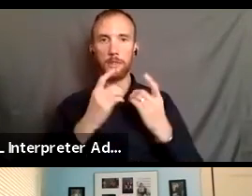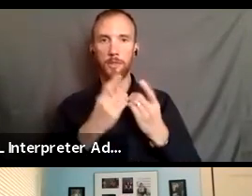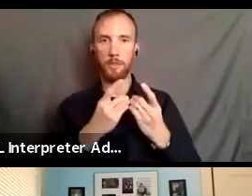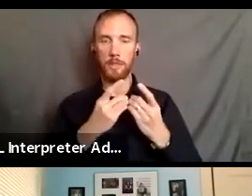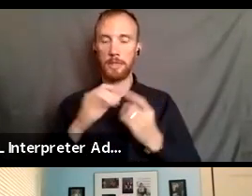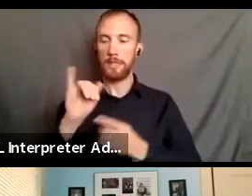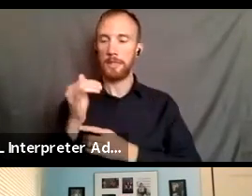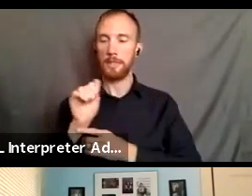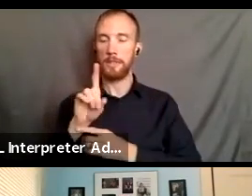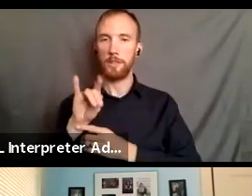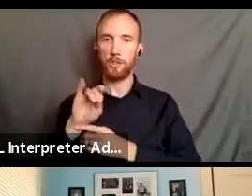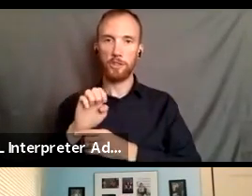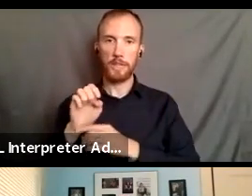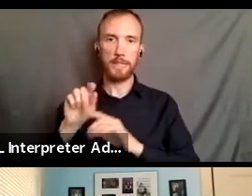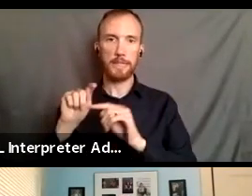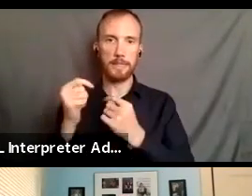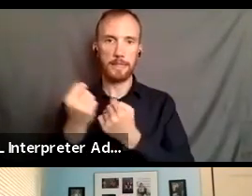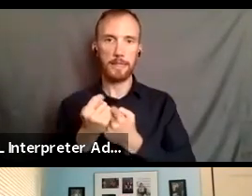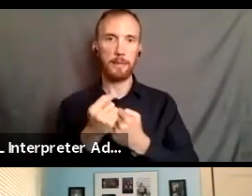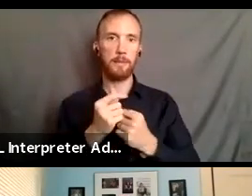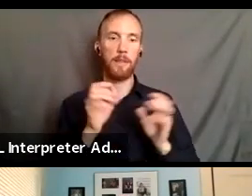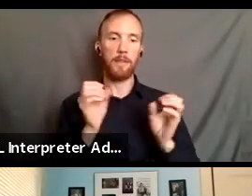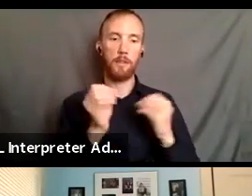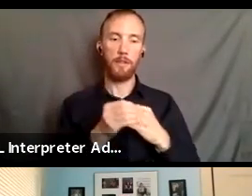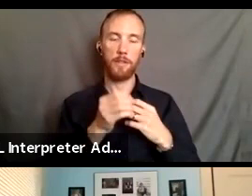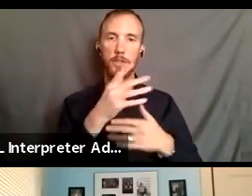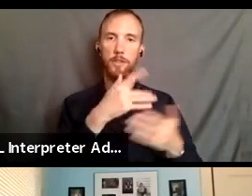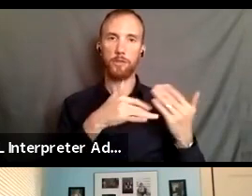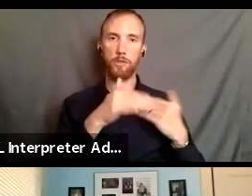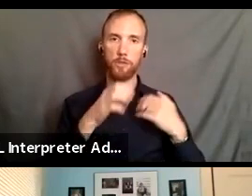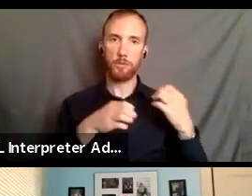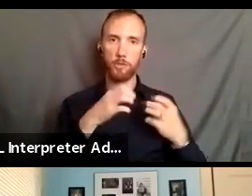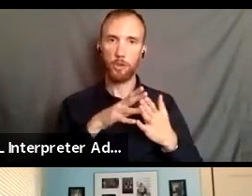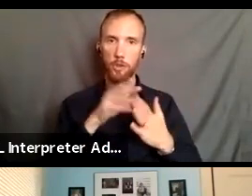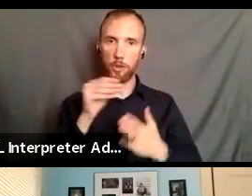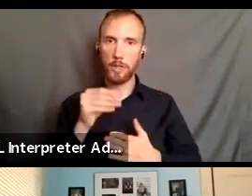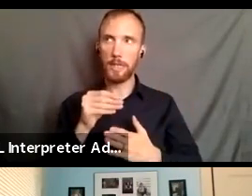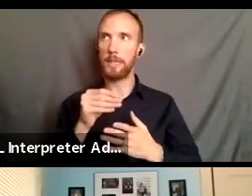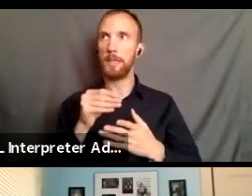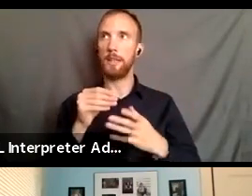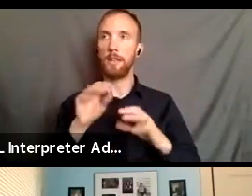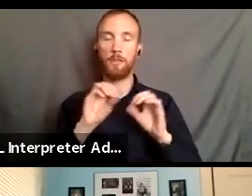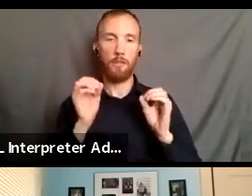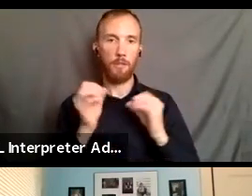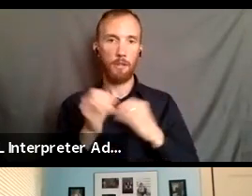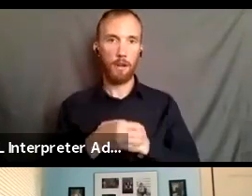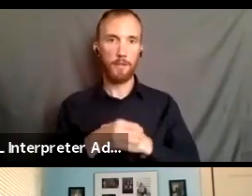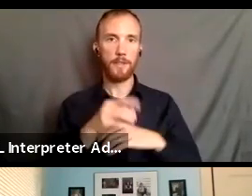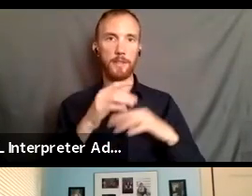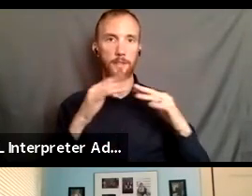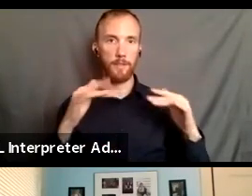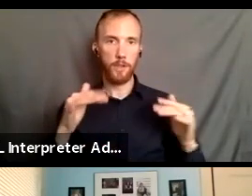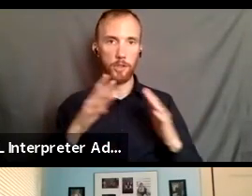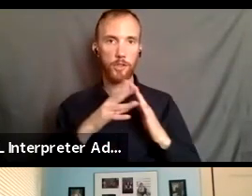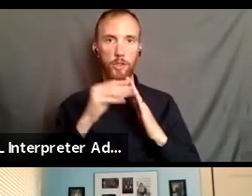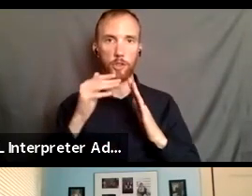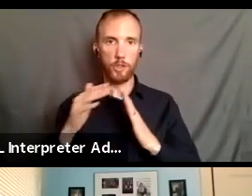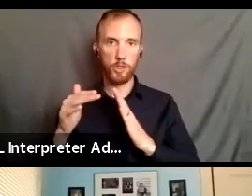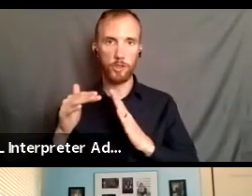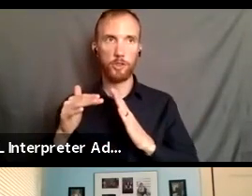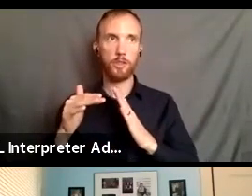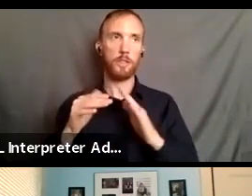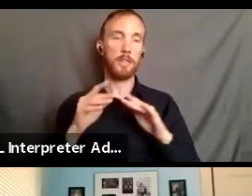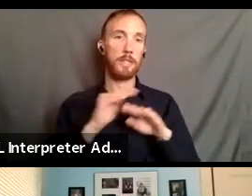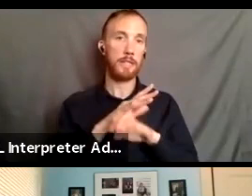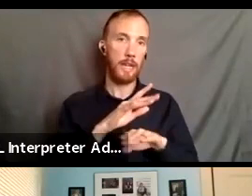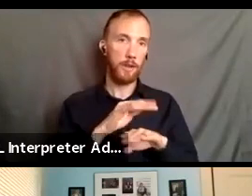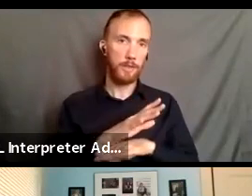team the office of social emotional learning um including the office of diverse learners um even the office of counseling and face our